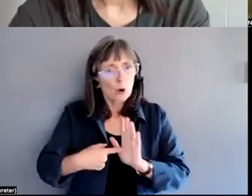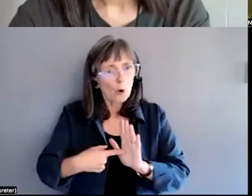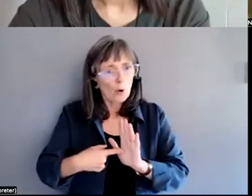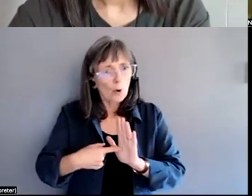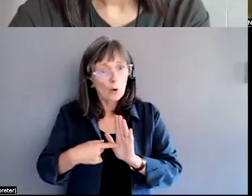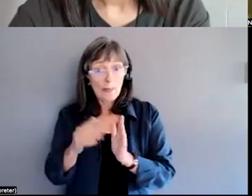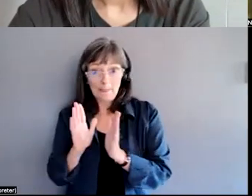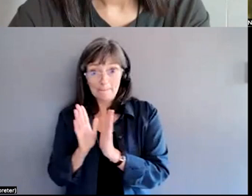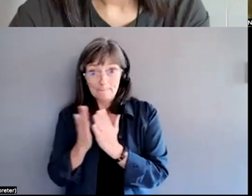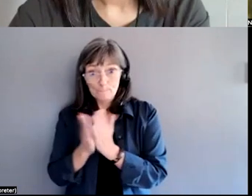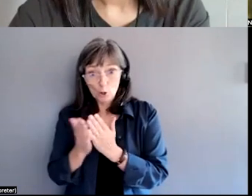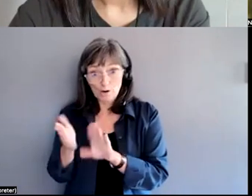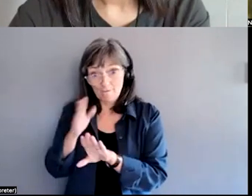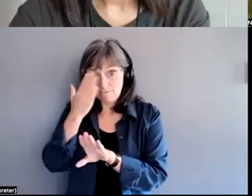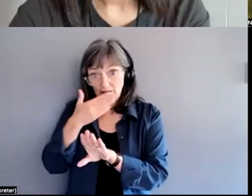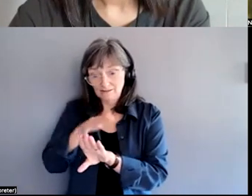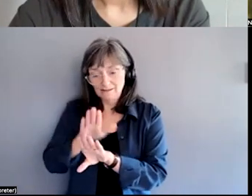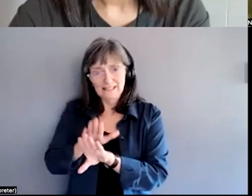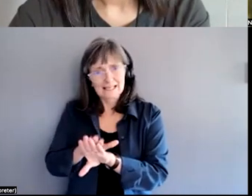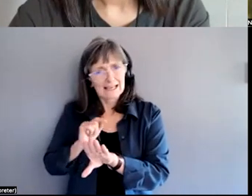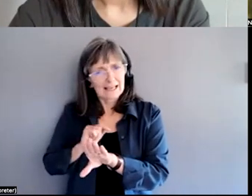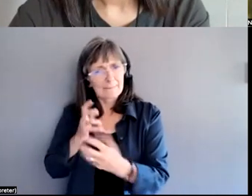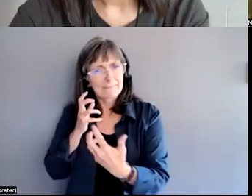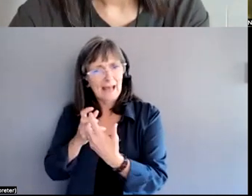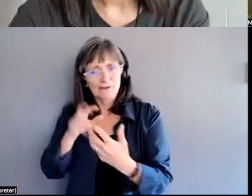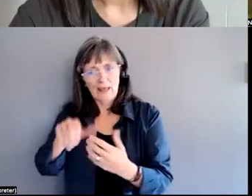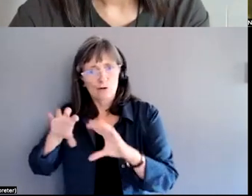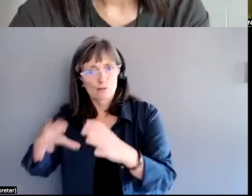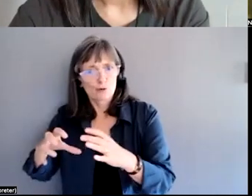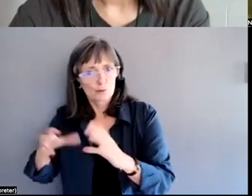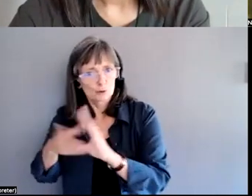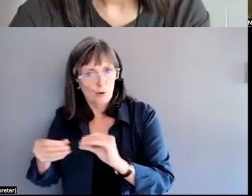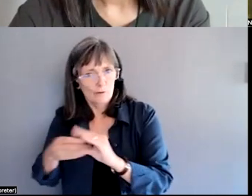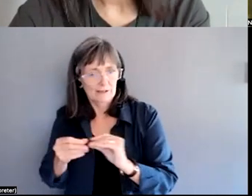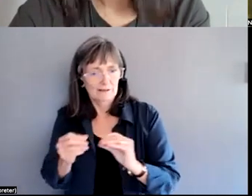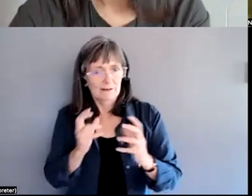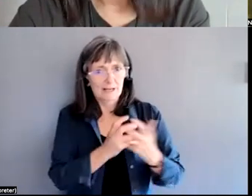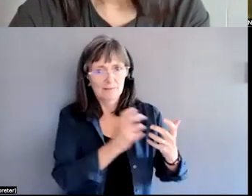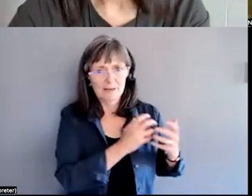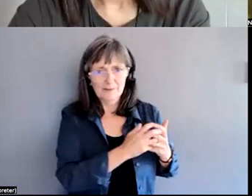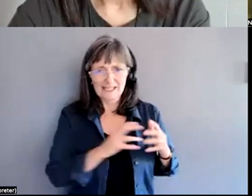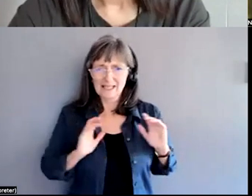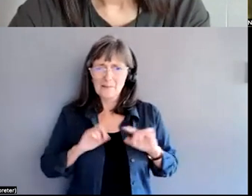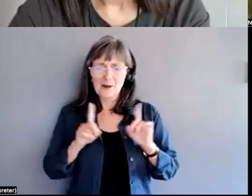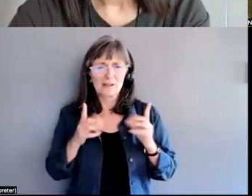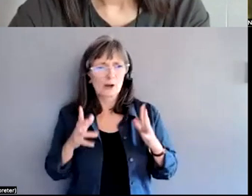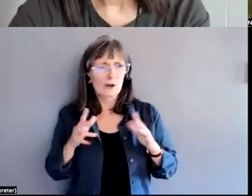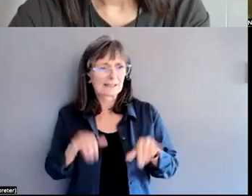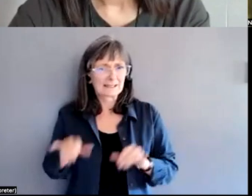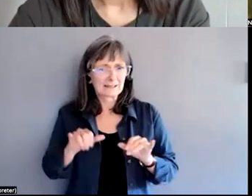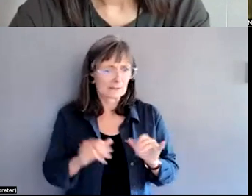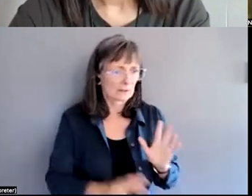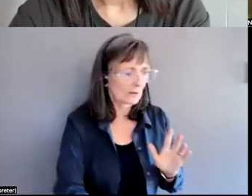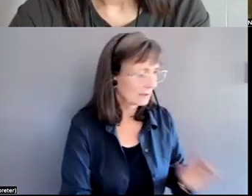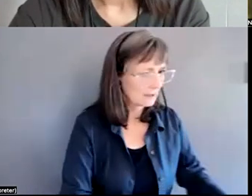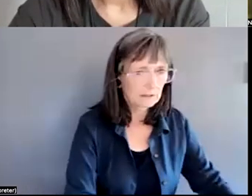falling into cliche. And Jasmine, you brought it up, so maybe we could start with you. How do you avoid cliches when dealing with, like,